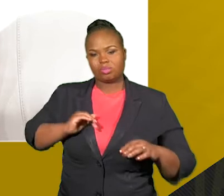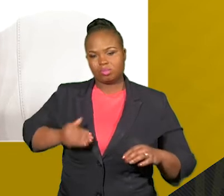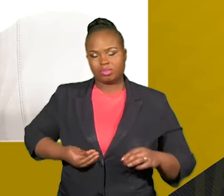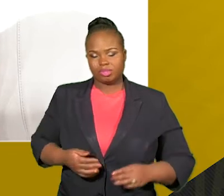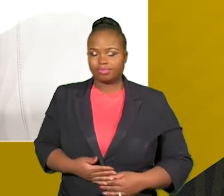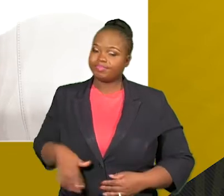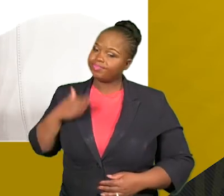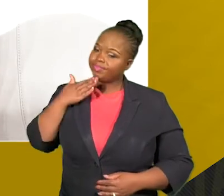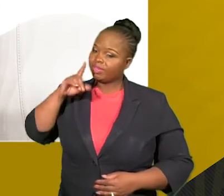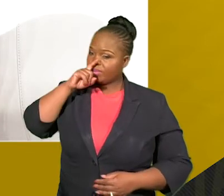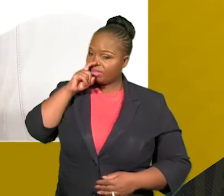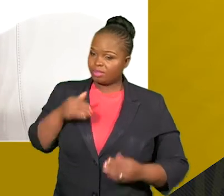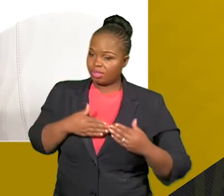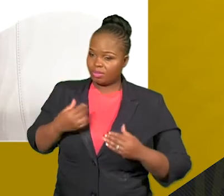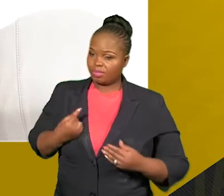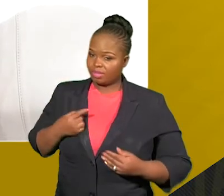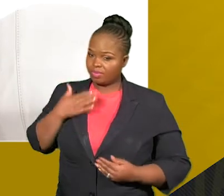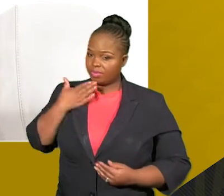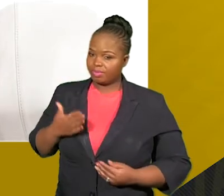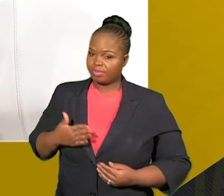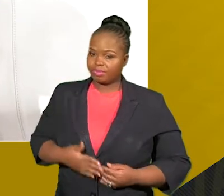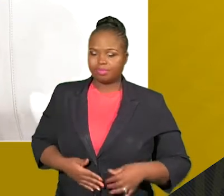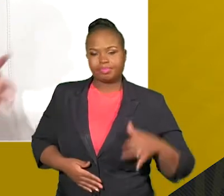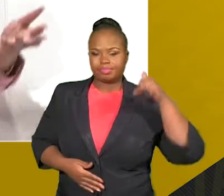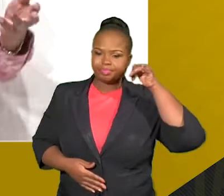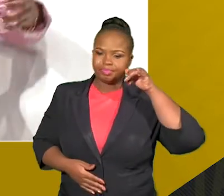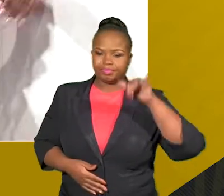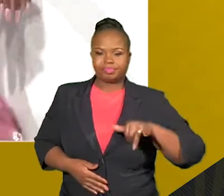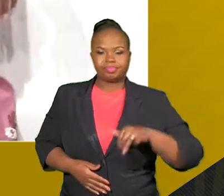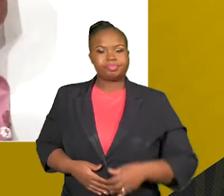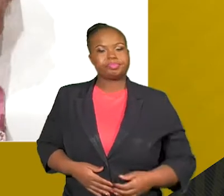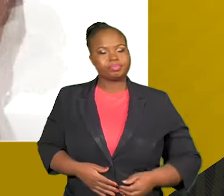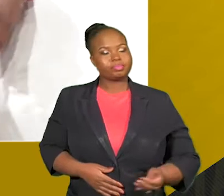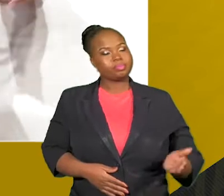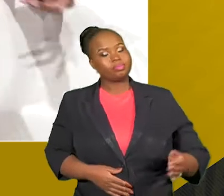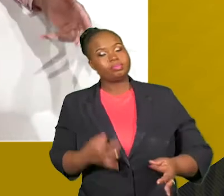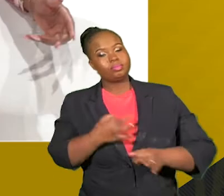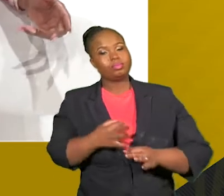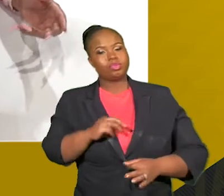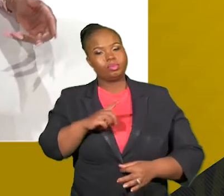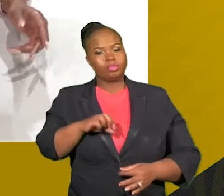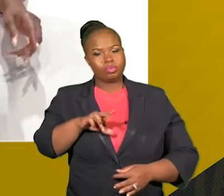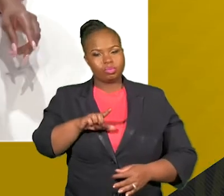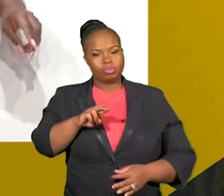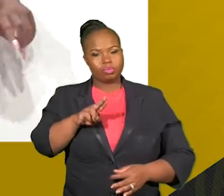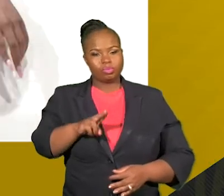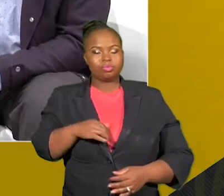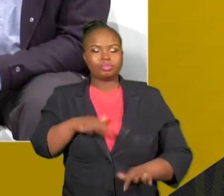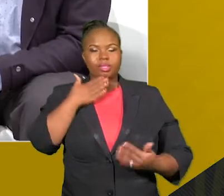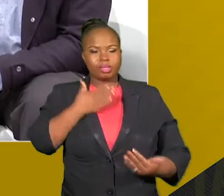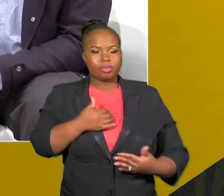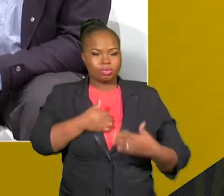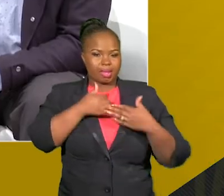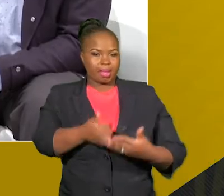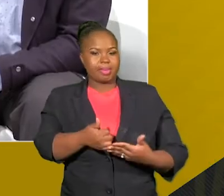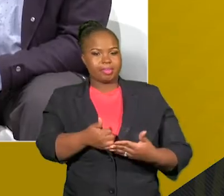will talk on my lenses. Thank you. Coming back to the couch, Ntate Gomezulu, we appreciate gore o khone go mothusa a o sa rona